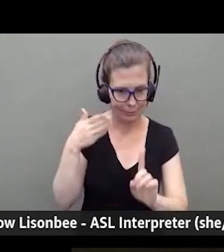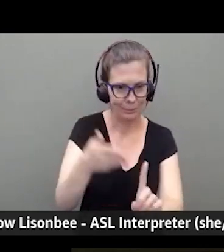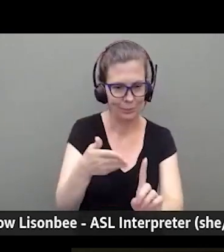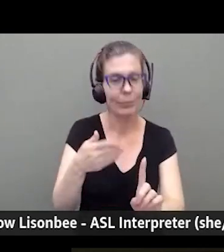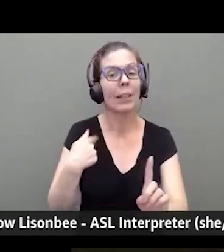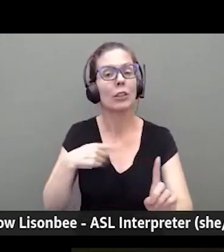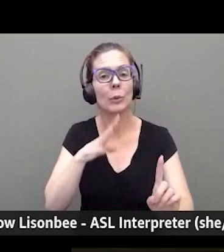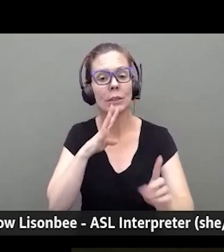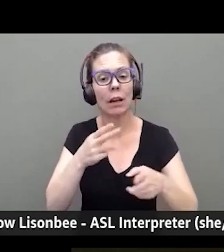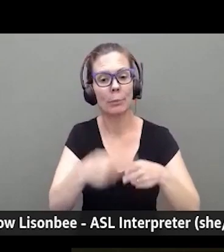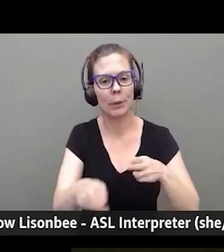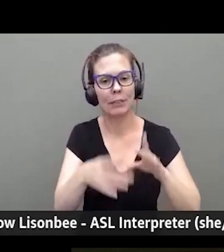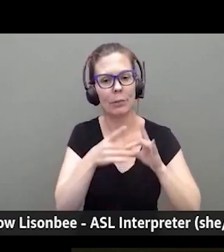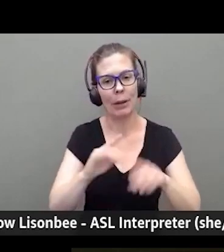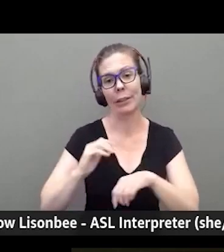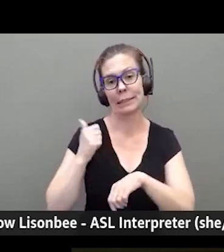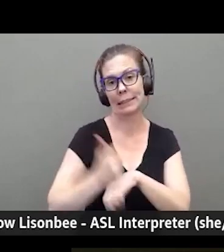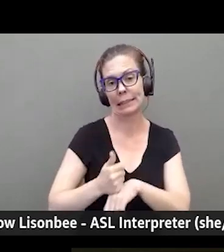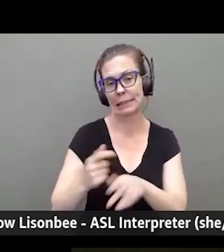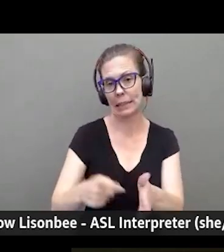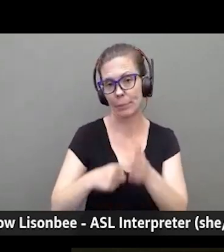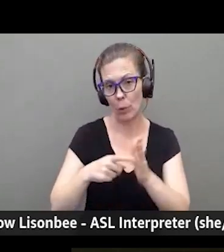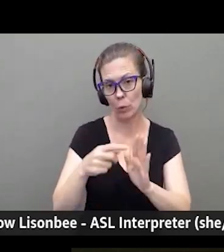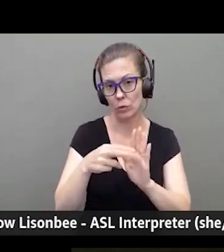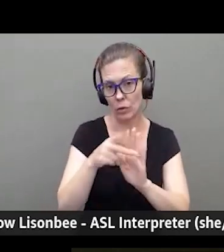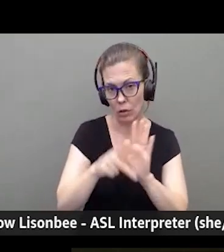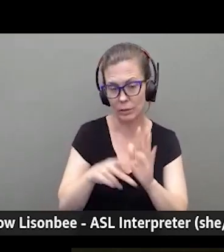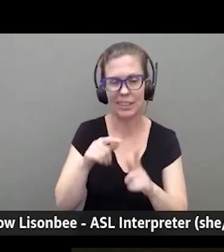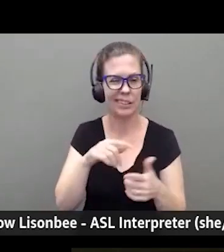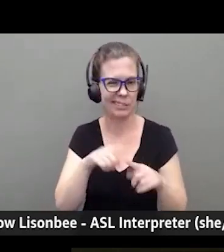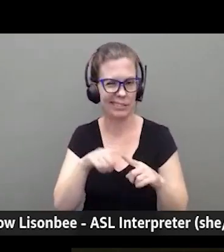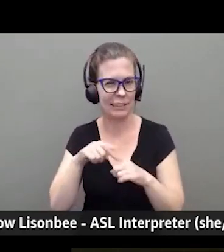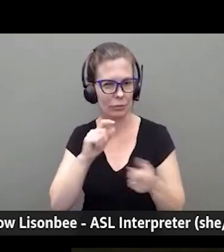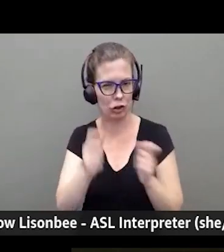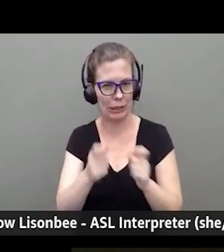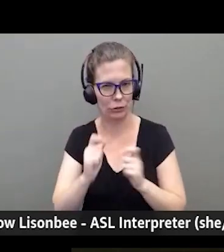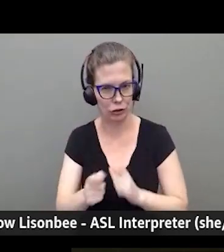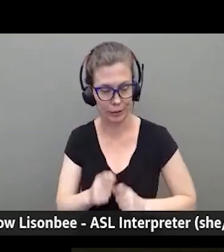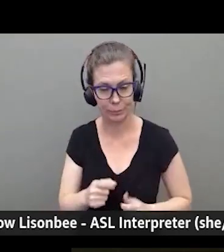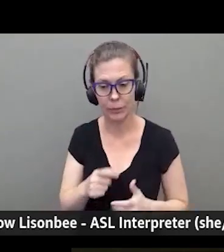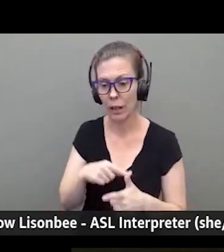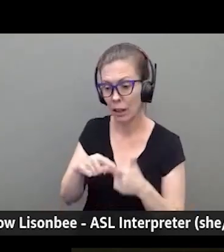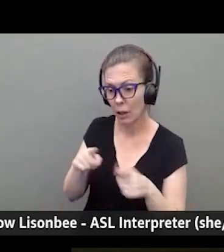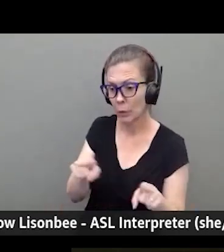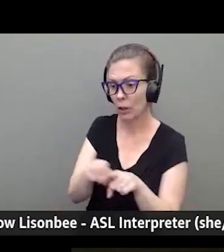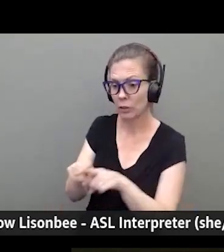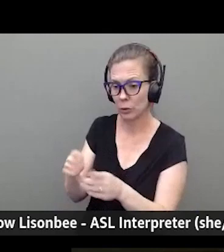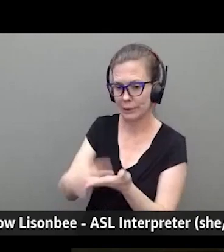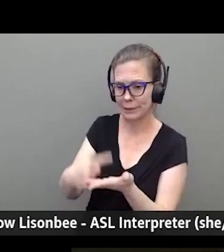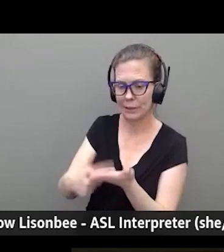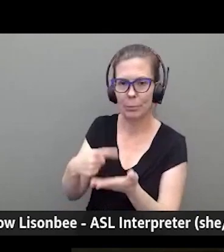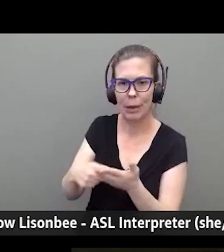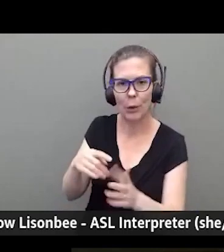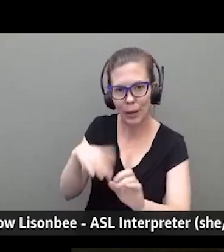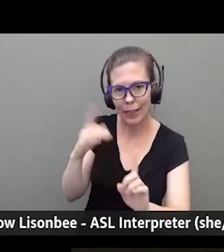we talked briefly about the existing protocols, yes, and we talked a little bit about how things had to change. And we've also talked about how